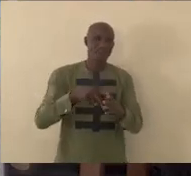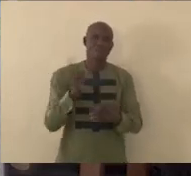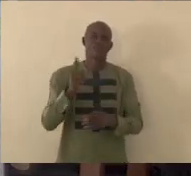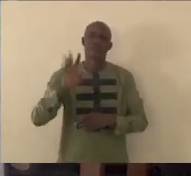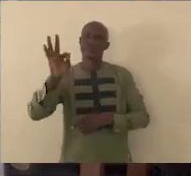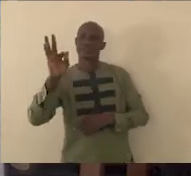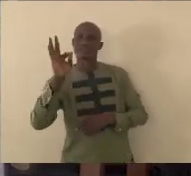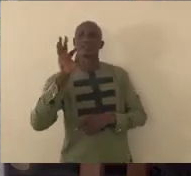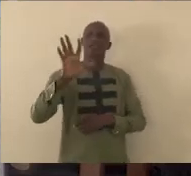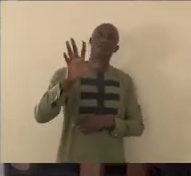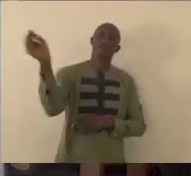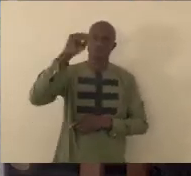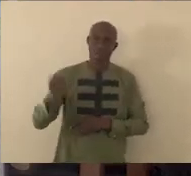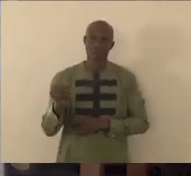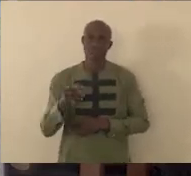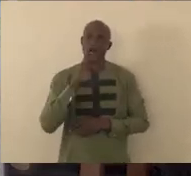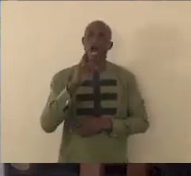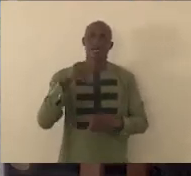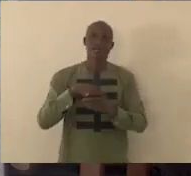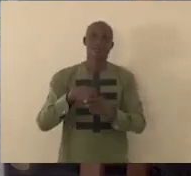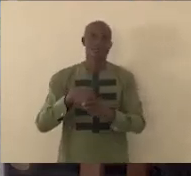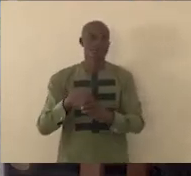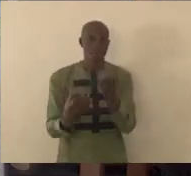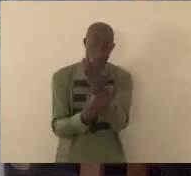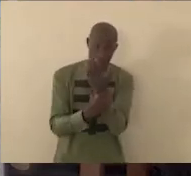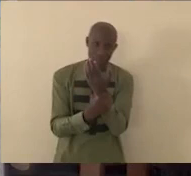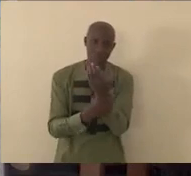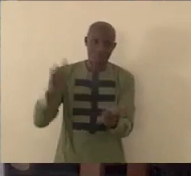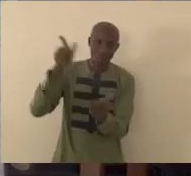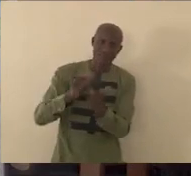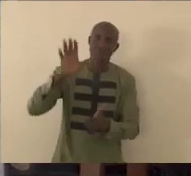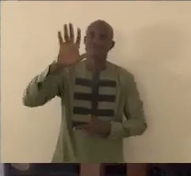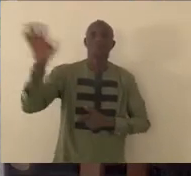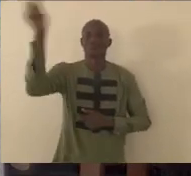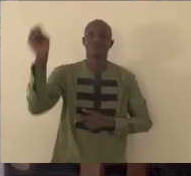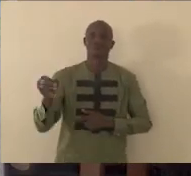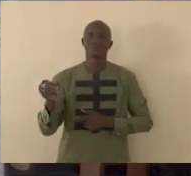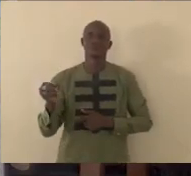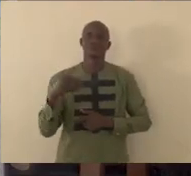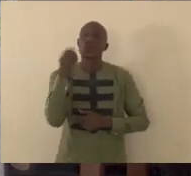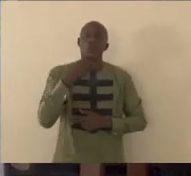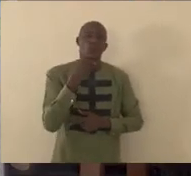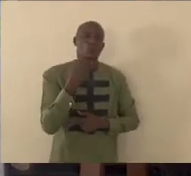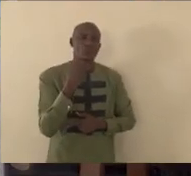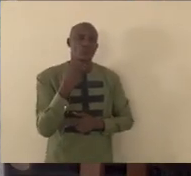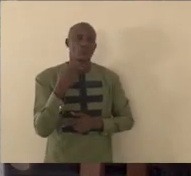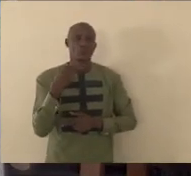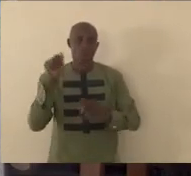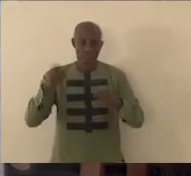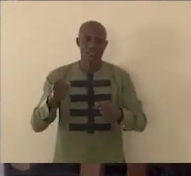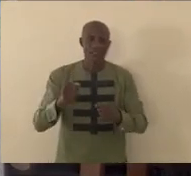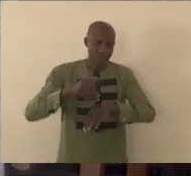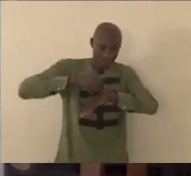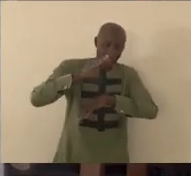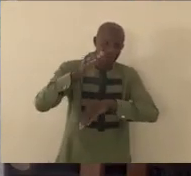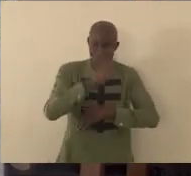95% of the resources of our country are in the hands of less than 5% of the population, who can send